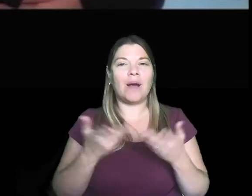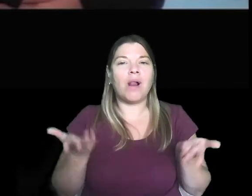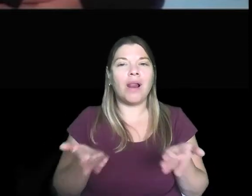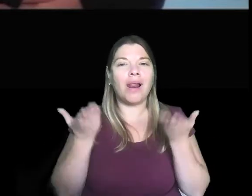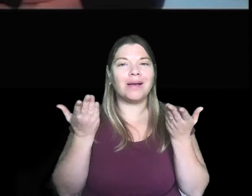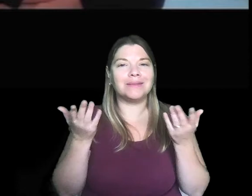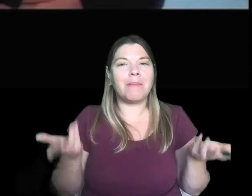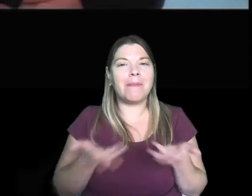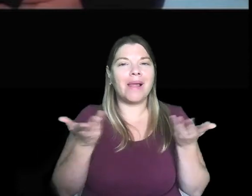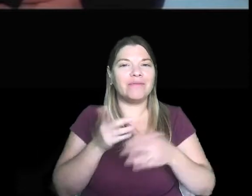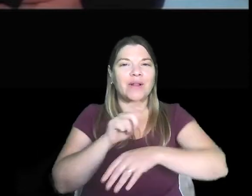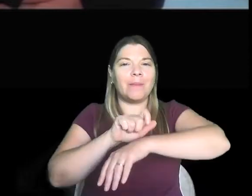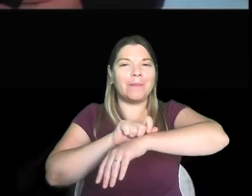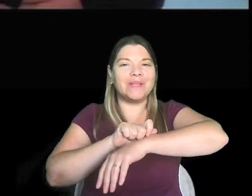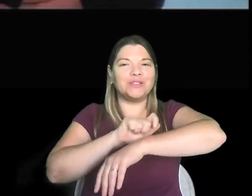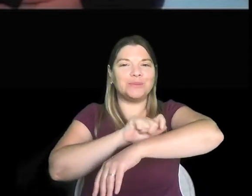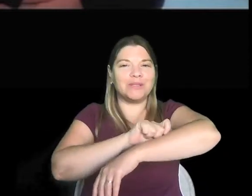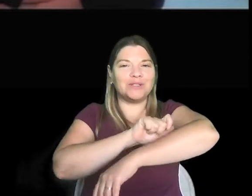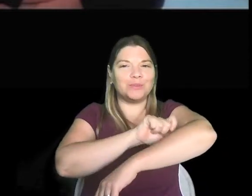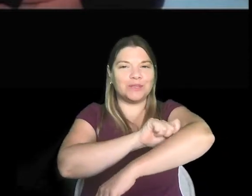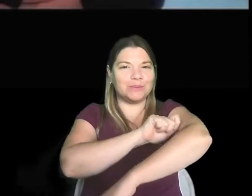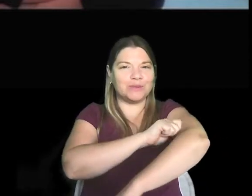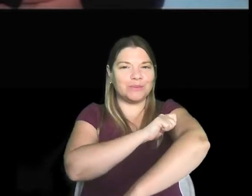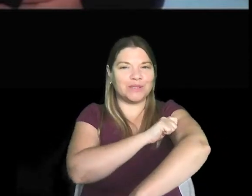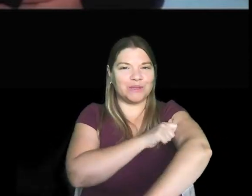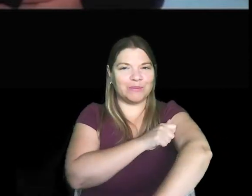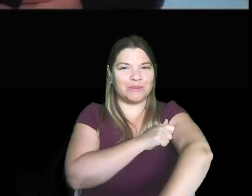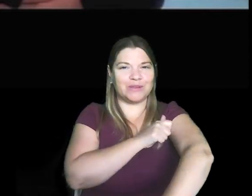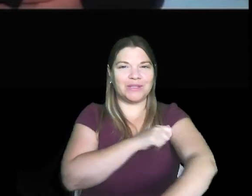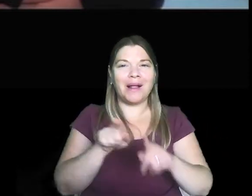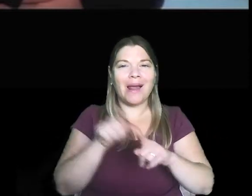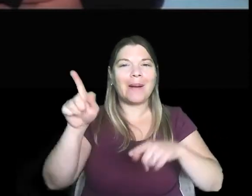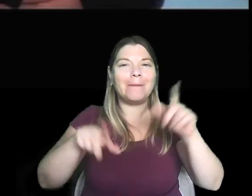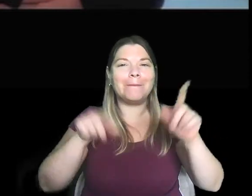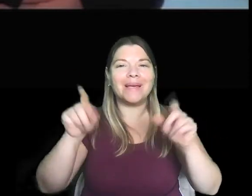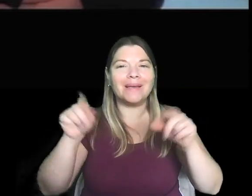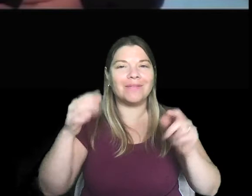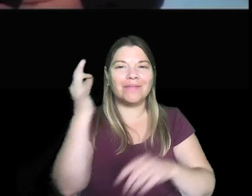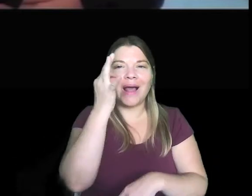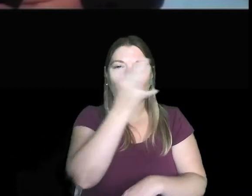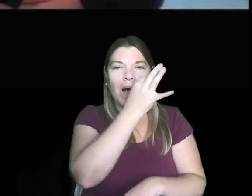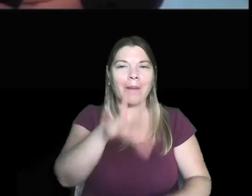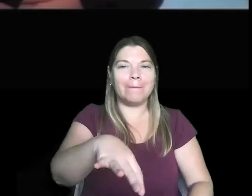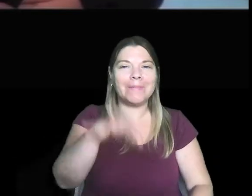skin, bouncing around as if you're quickly picking flowers.